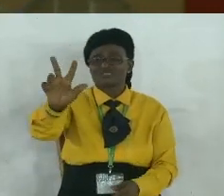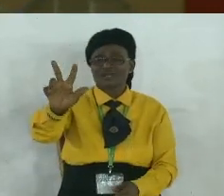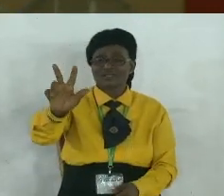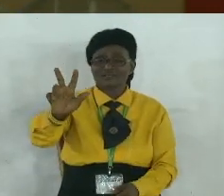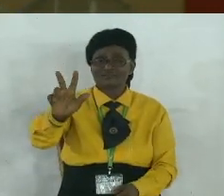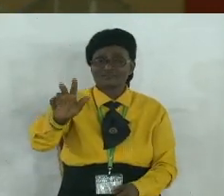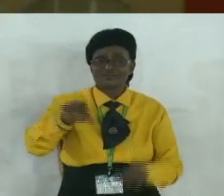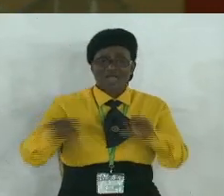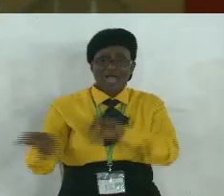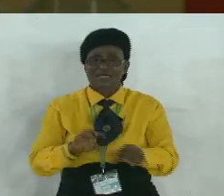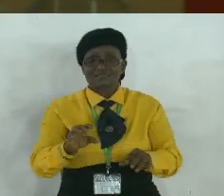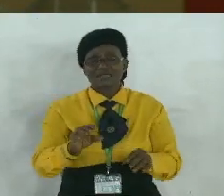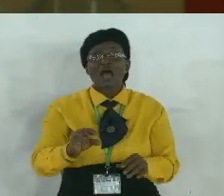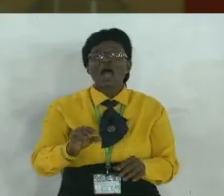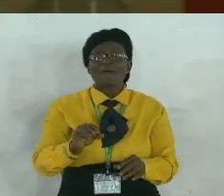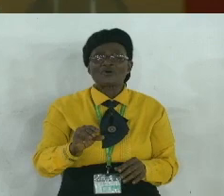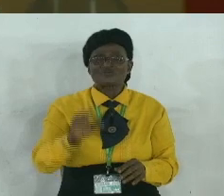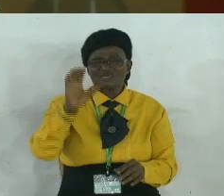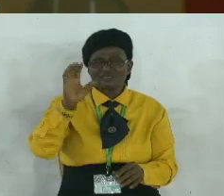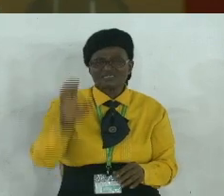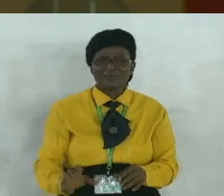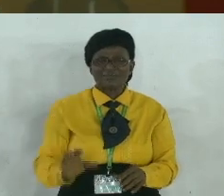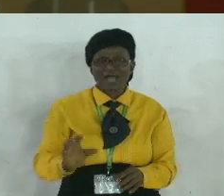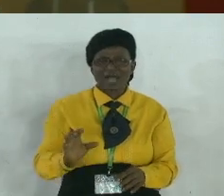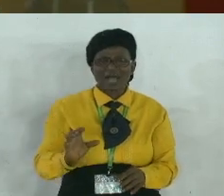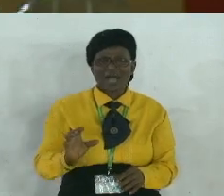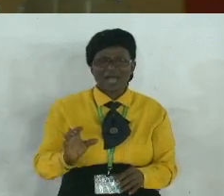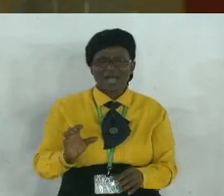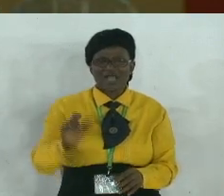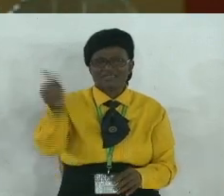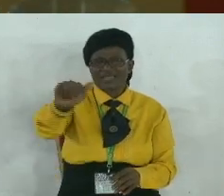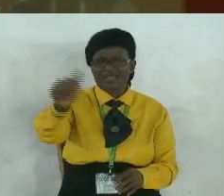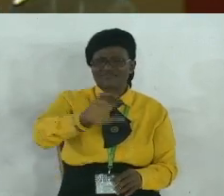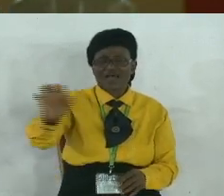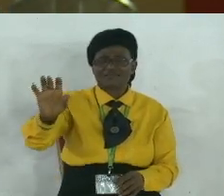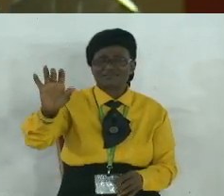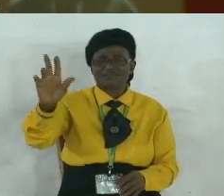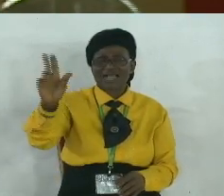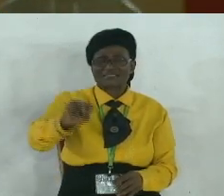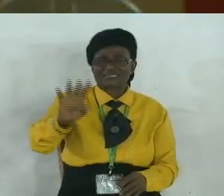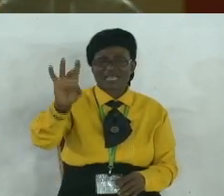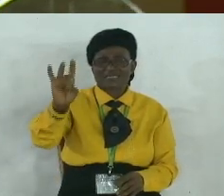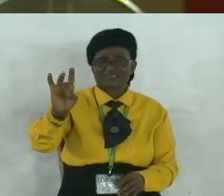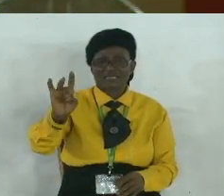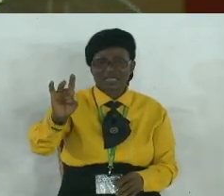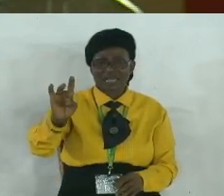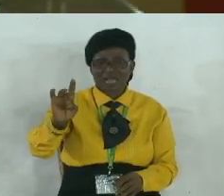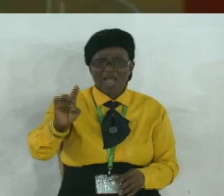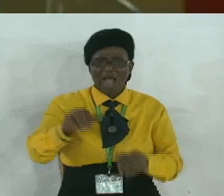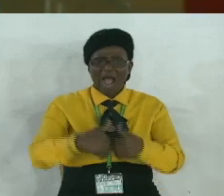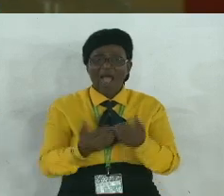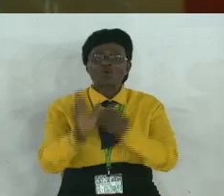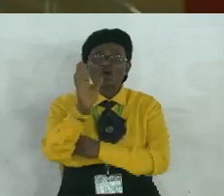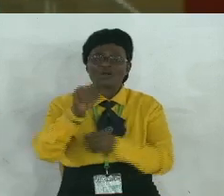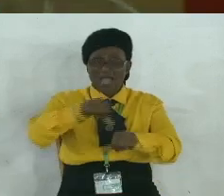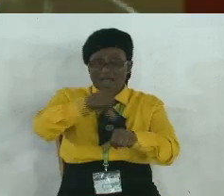Acts of the Apostles, chapter 10, verse 38. Acts, chapter 10, verse 38. How God